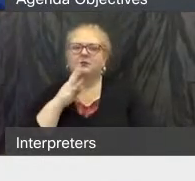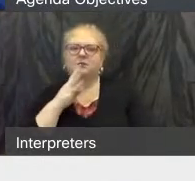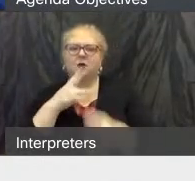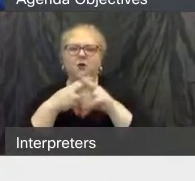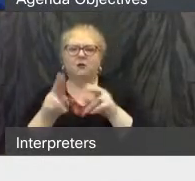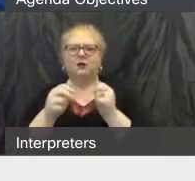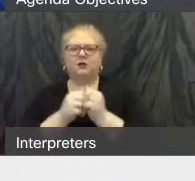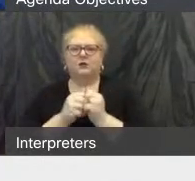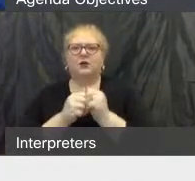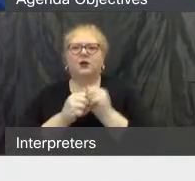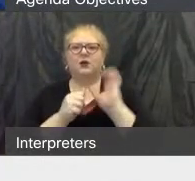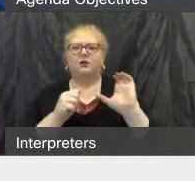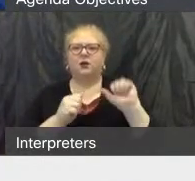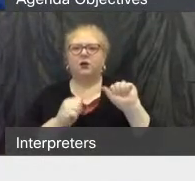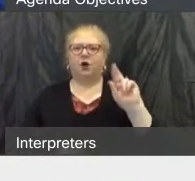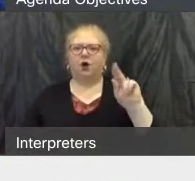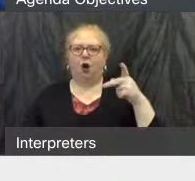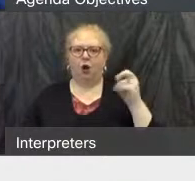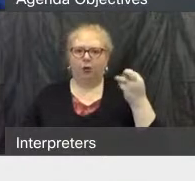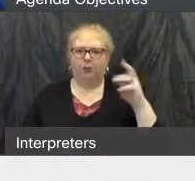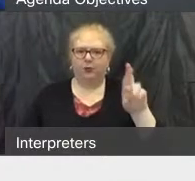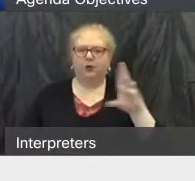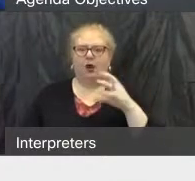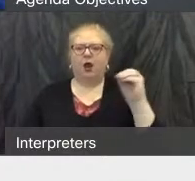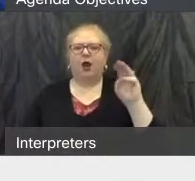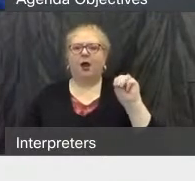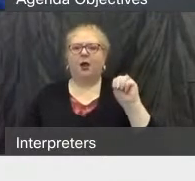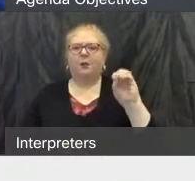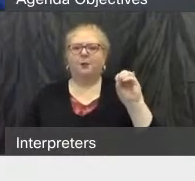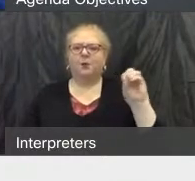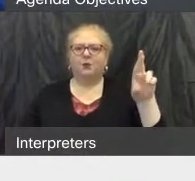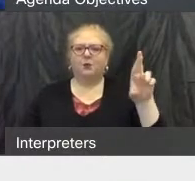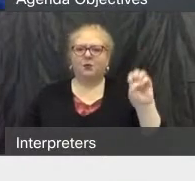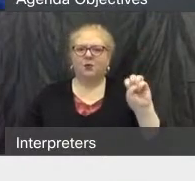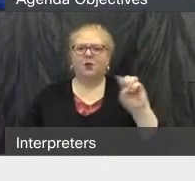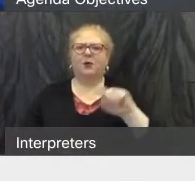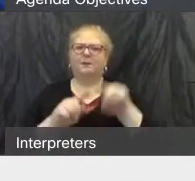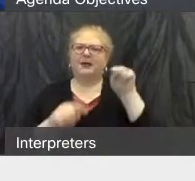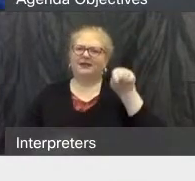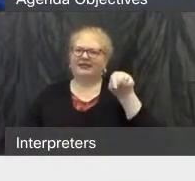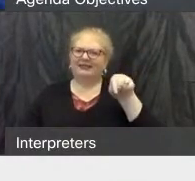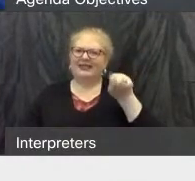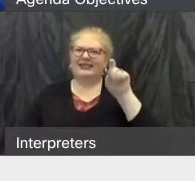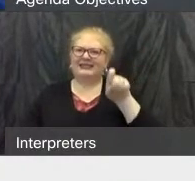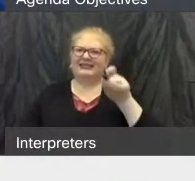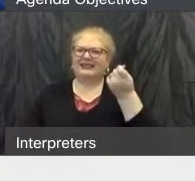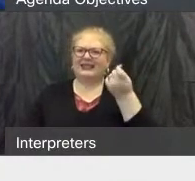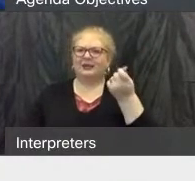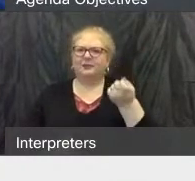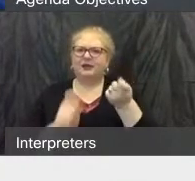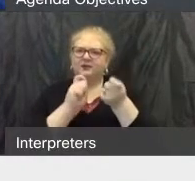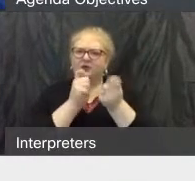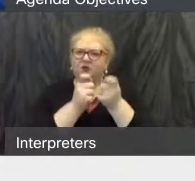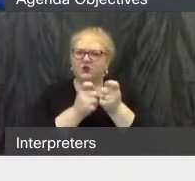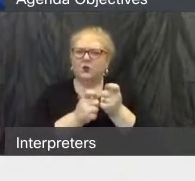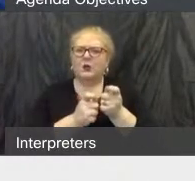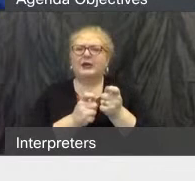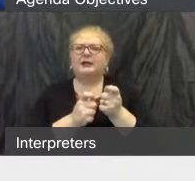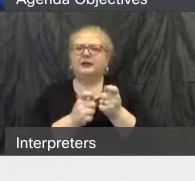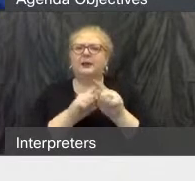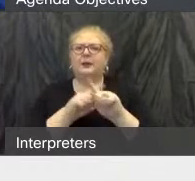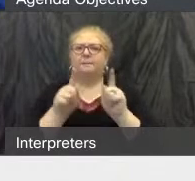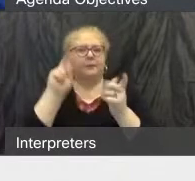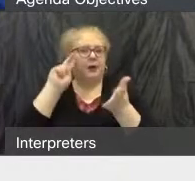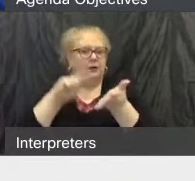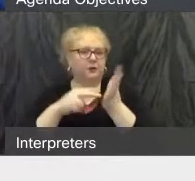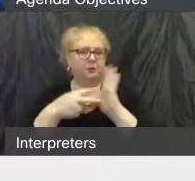Moore, and there seems to be some tweaking that's needed to this resolution, but the purpose of it is to ensure that